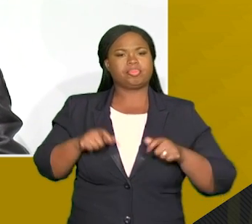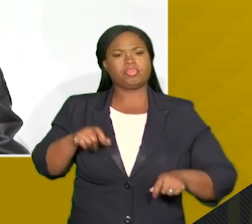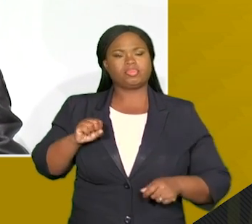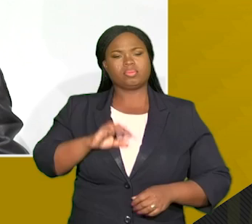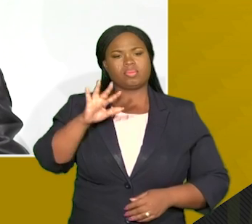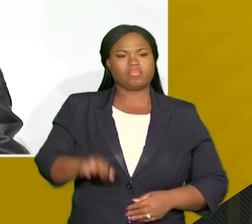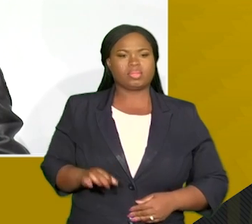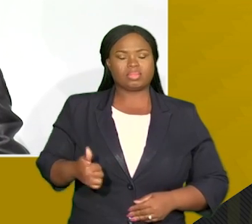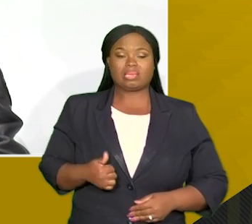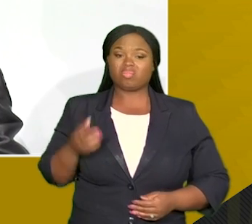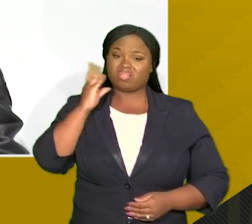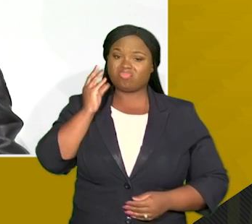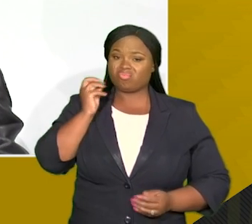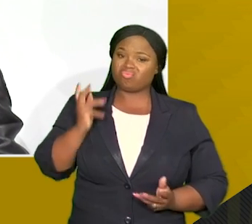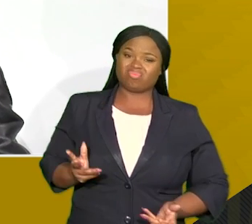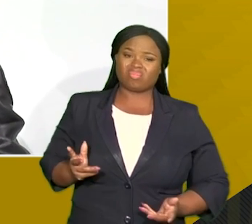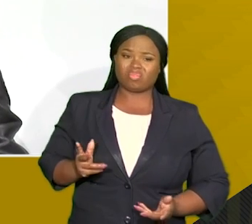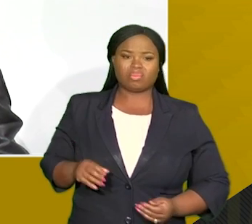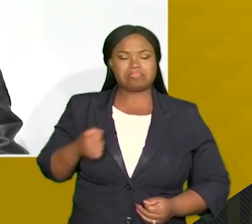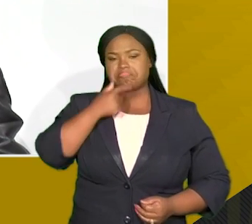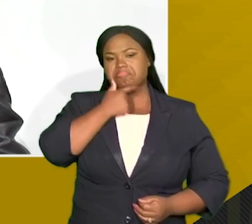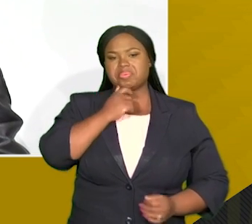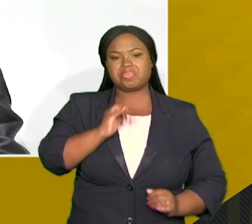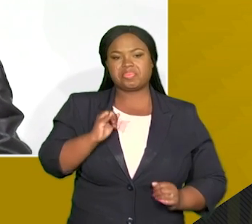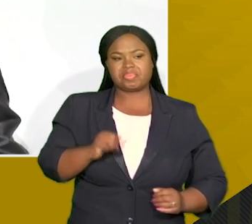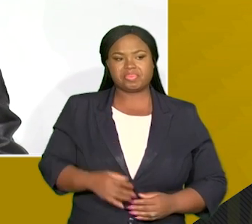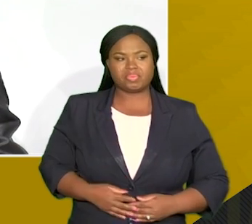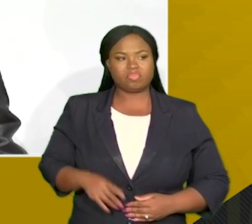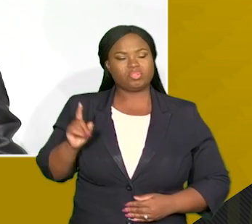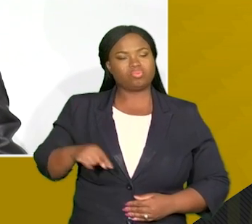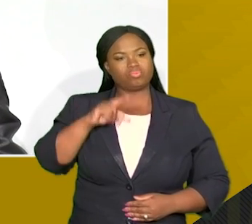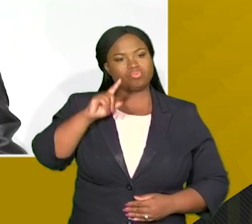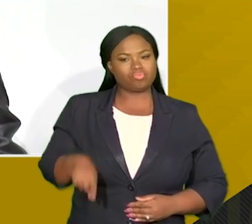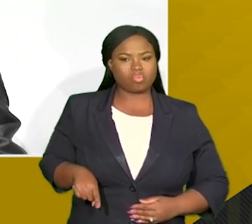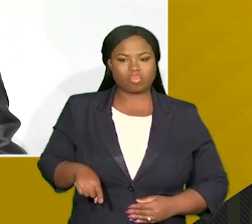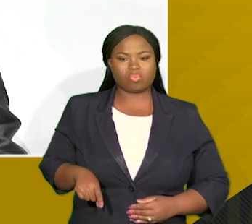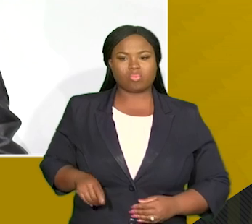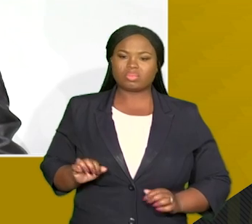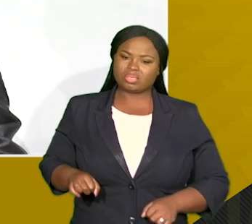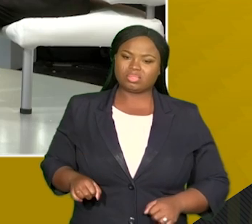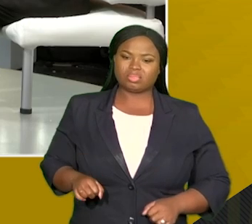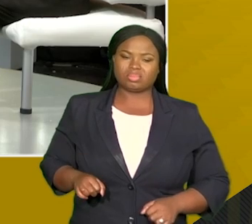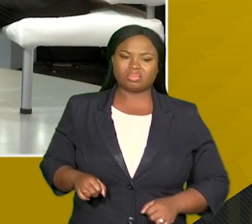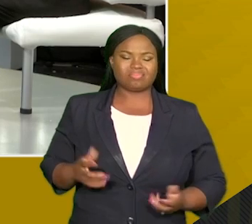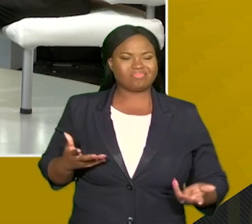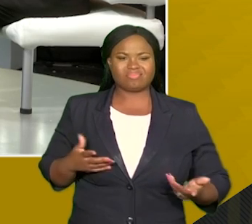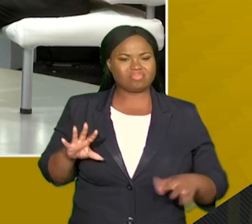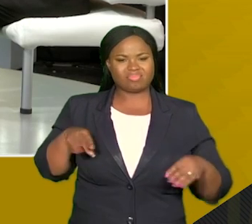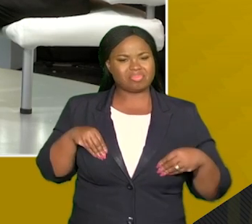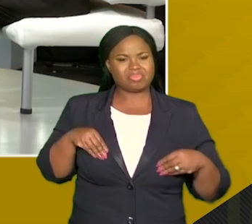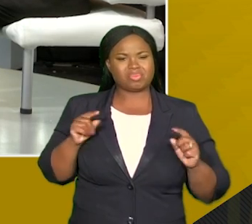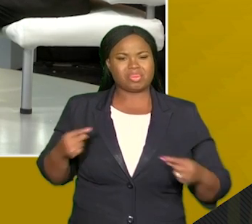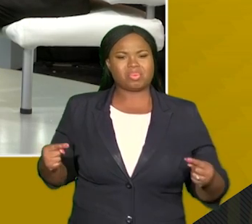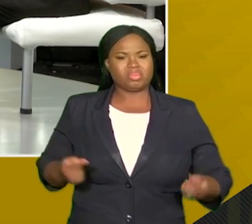Africa, then you come across such things. I mean, it's very sad. Mm. It's wrong in itself. And we cannot expect this